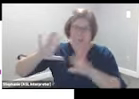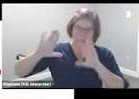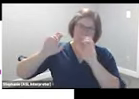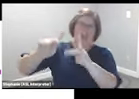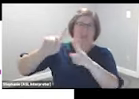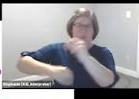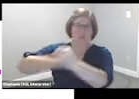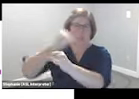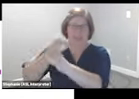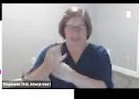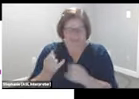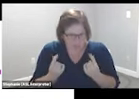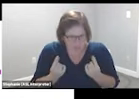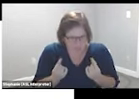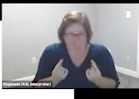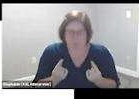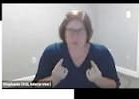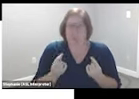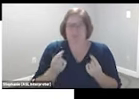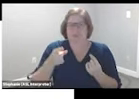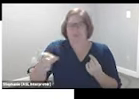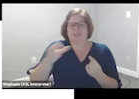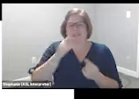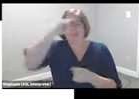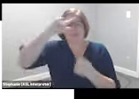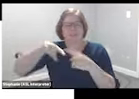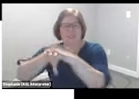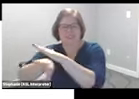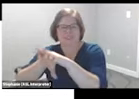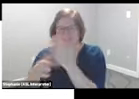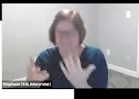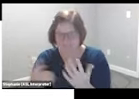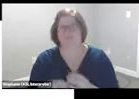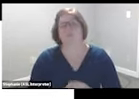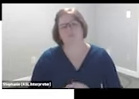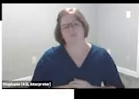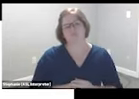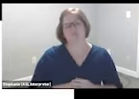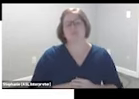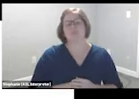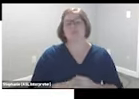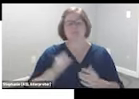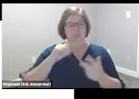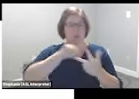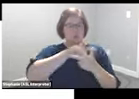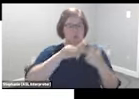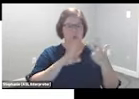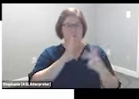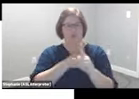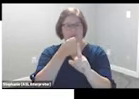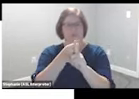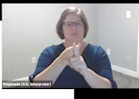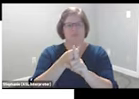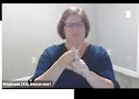planning that doesn't take accessibility into consideration. So this has a series of effects on students with disabilities in STEM. And